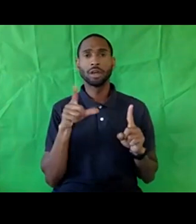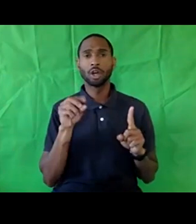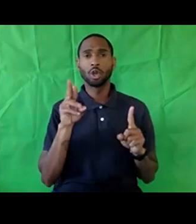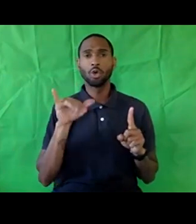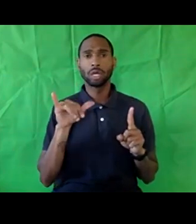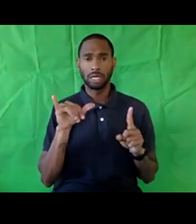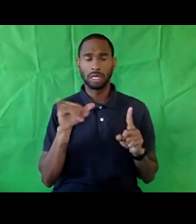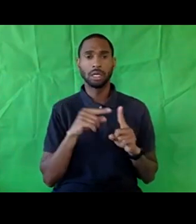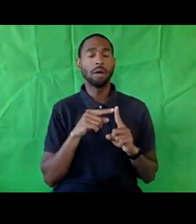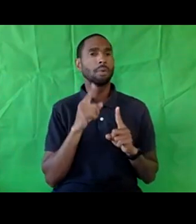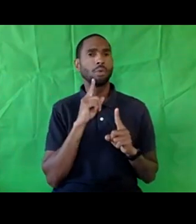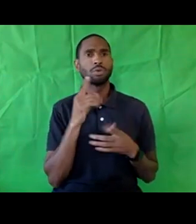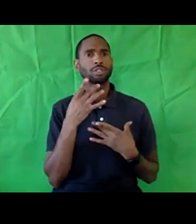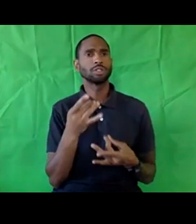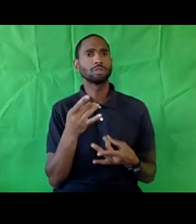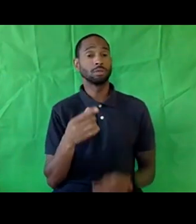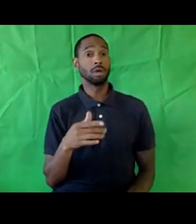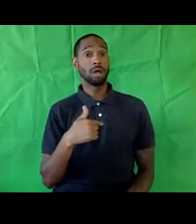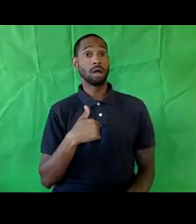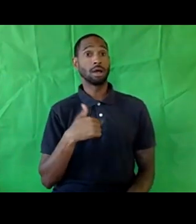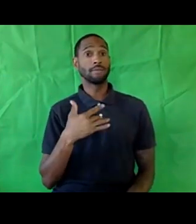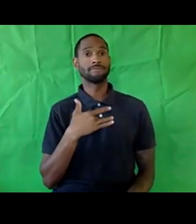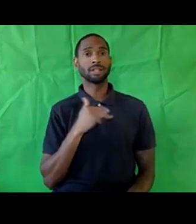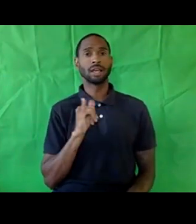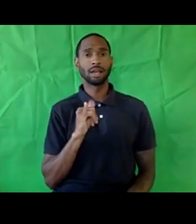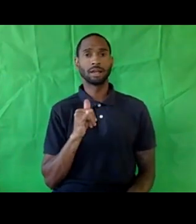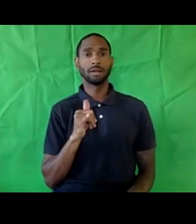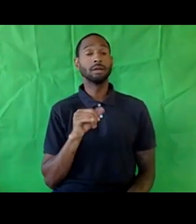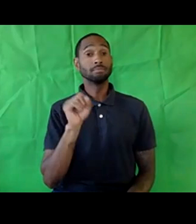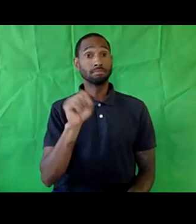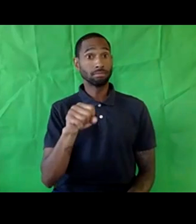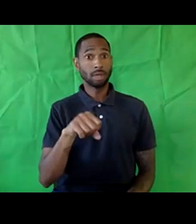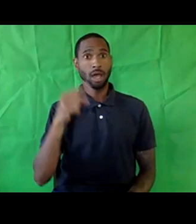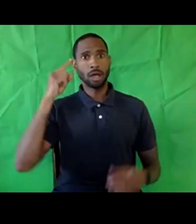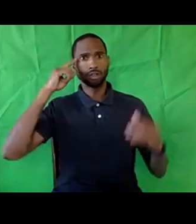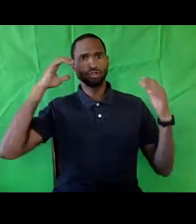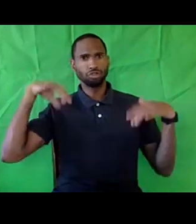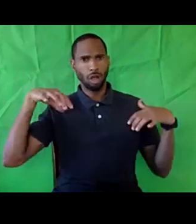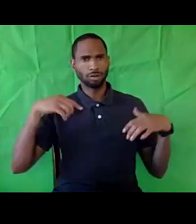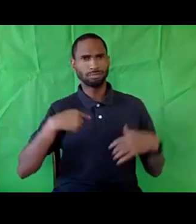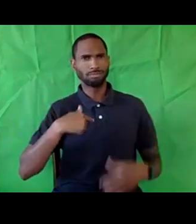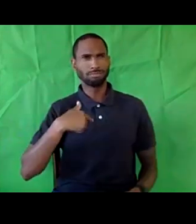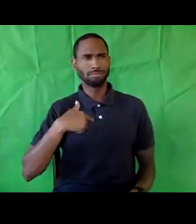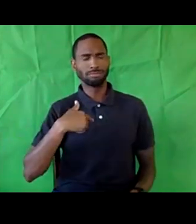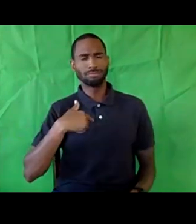and I feel like I was surprised by some